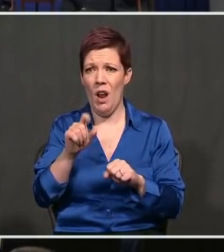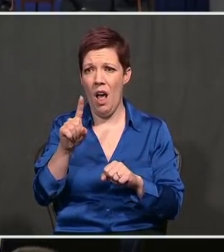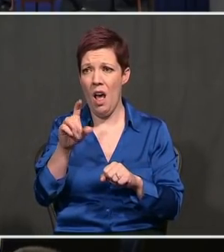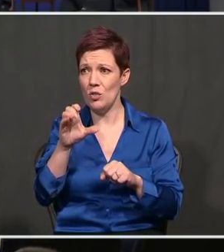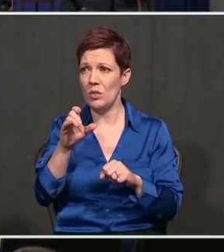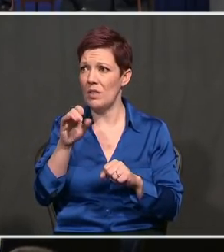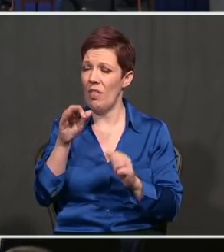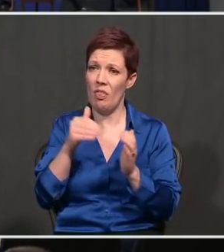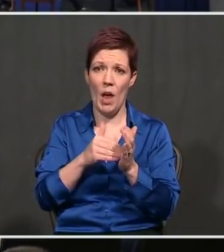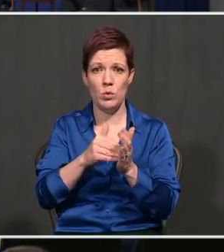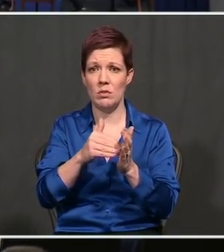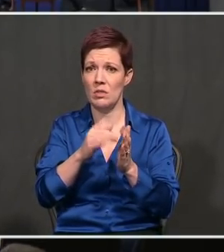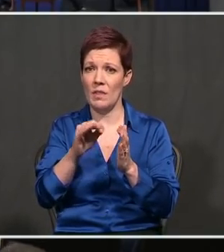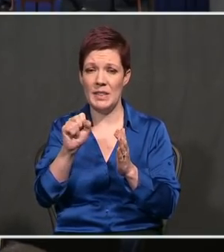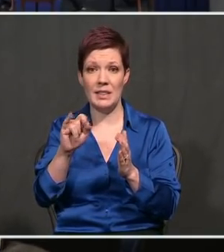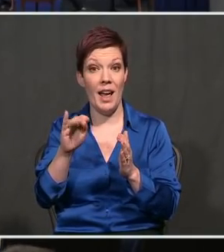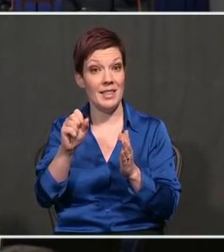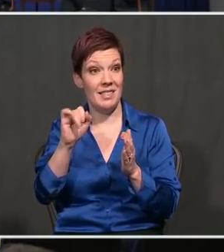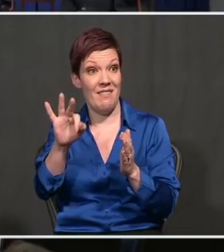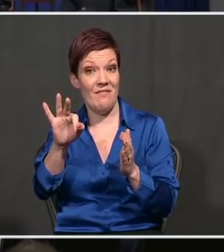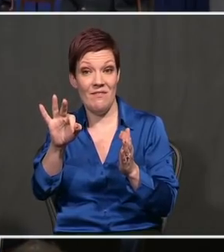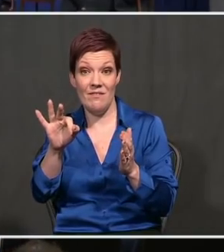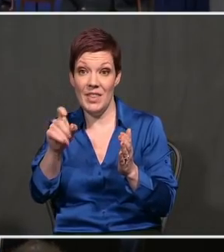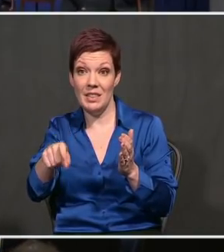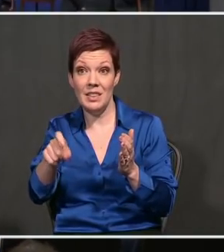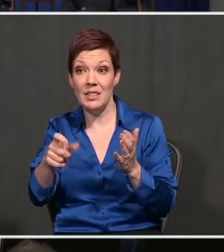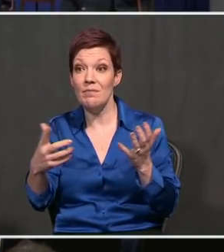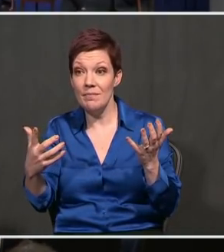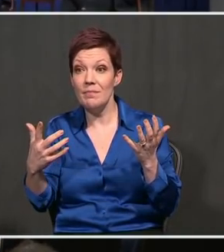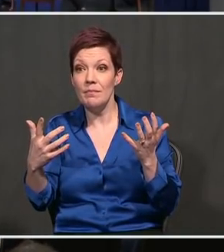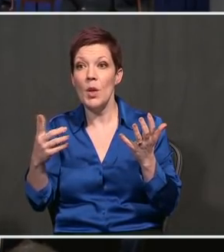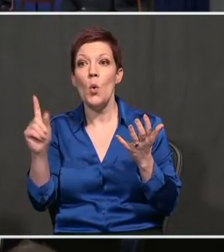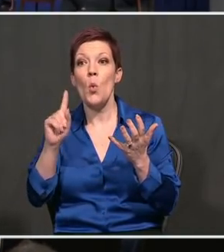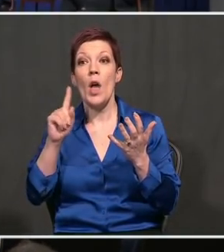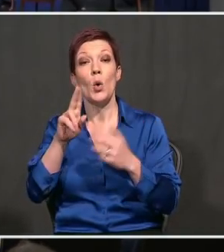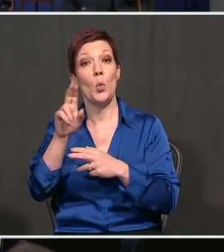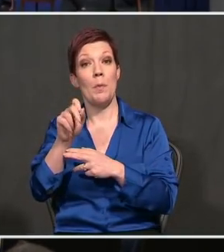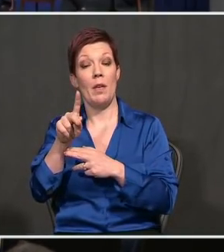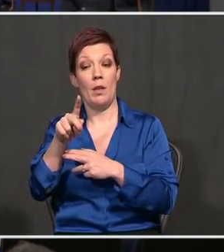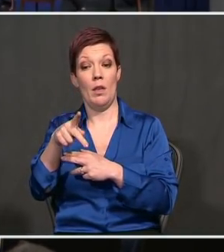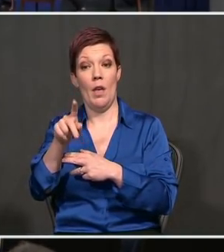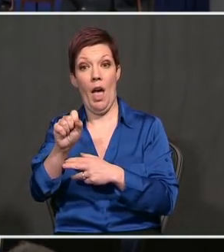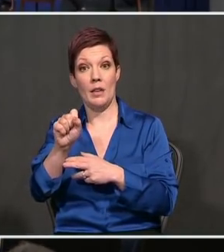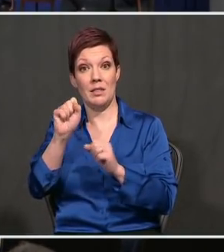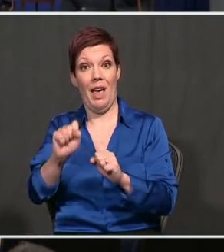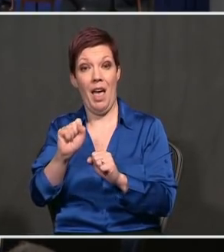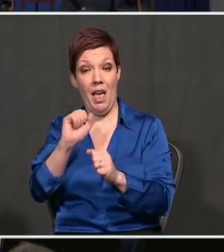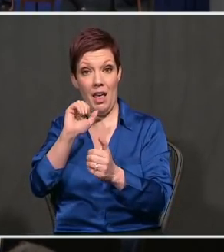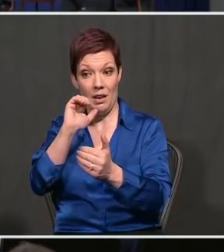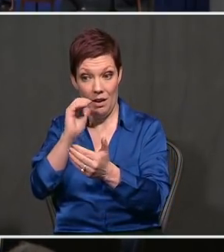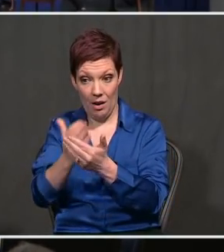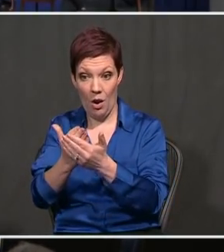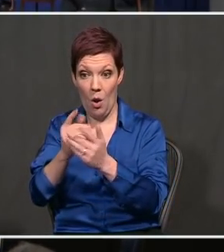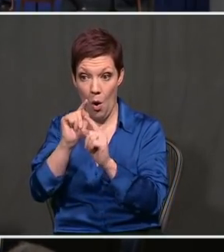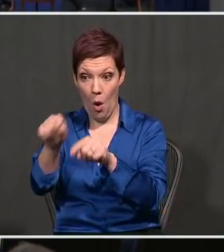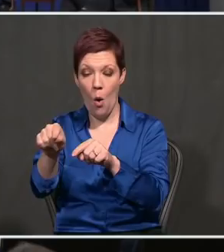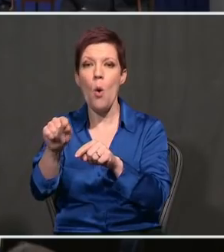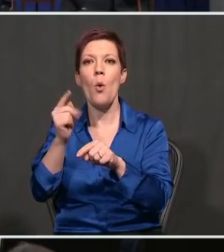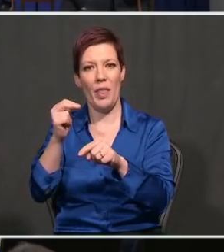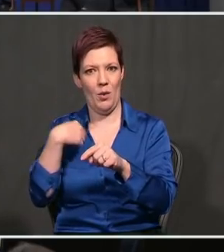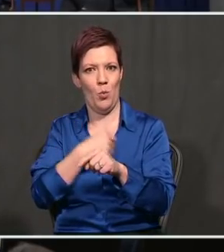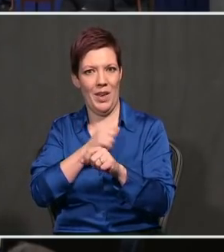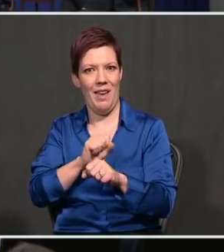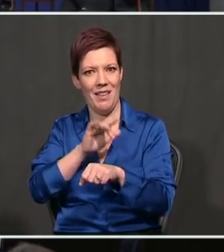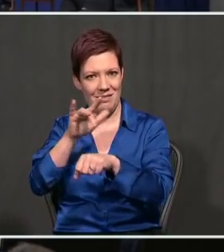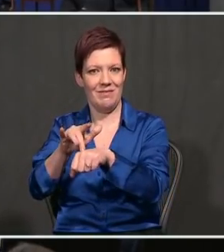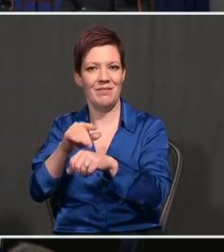necessary. Effectively, anywhere where FedEx or UPS can go, we can get a vaccine. So let me just quickly talk